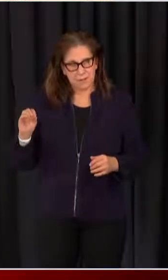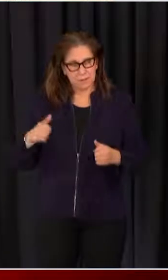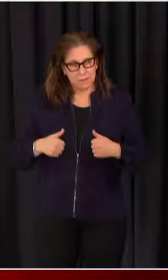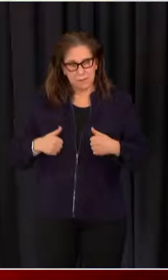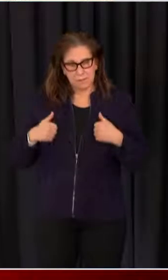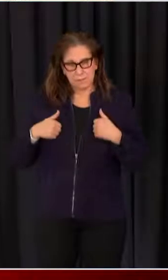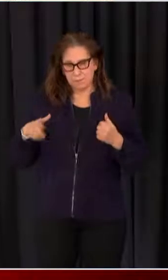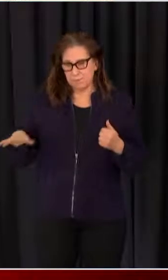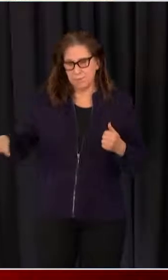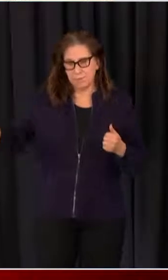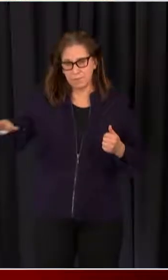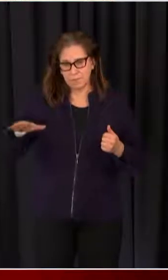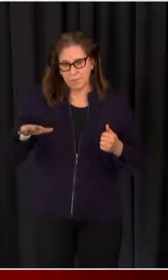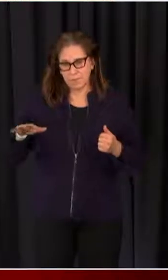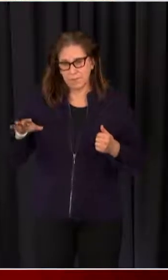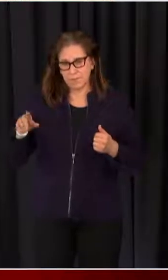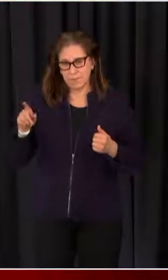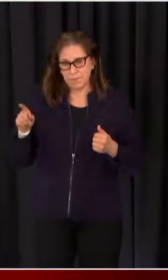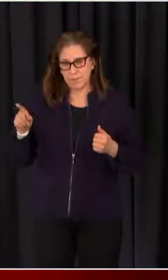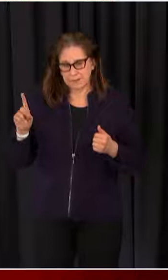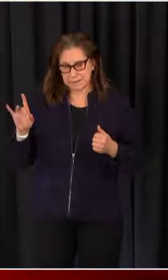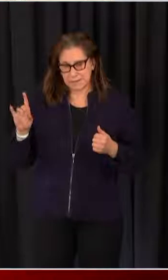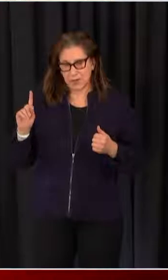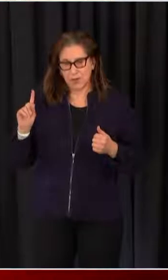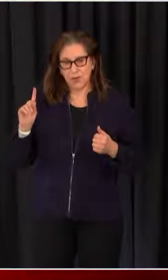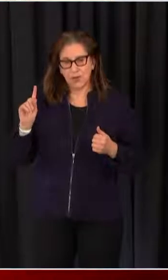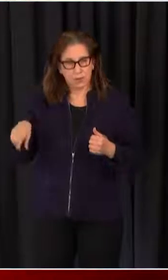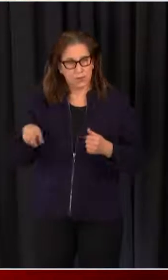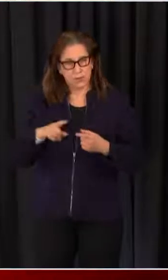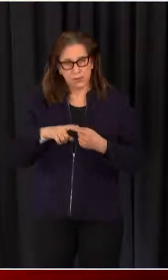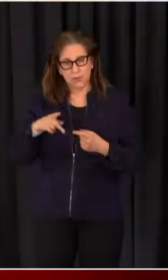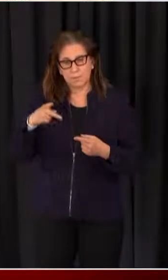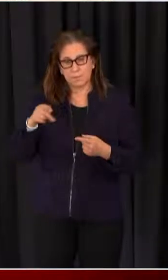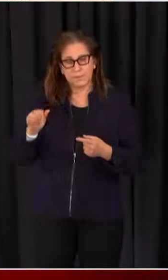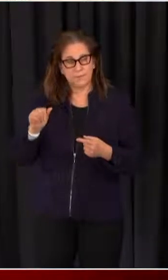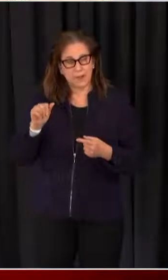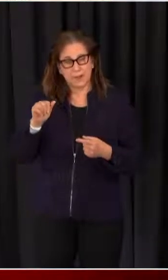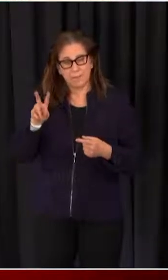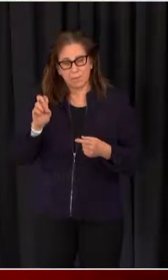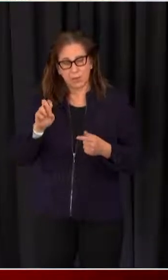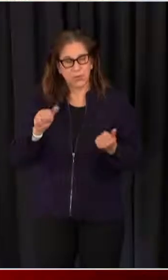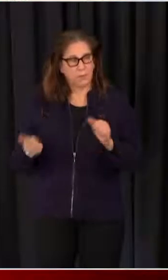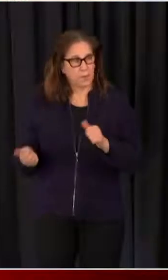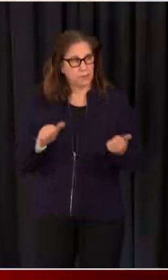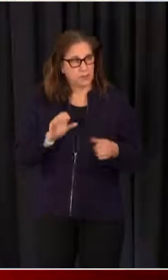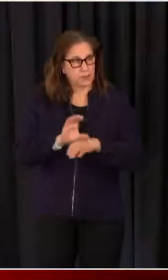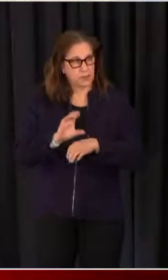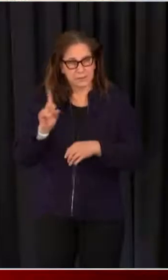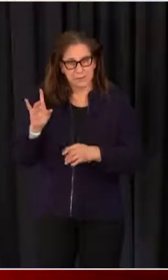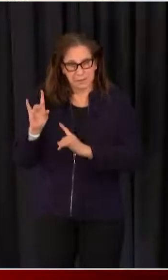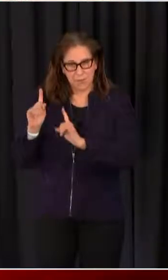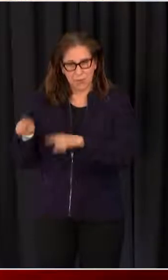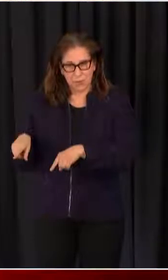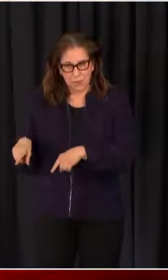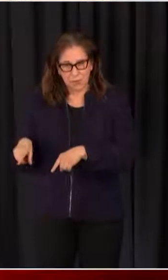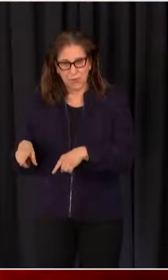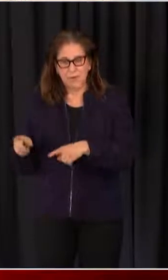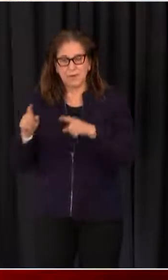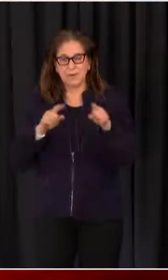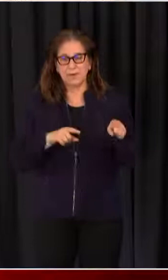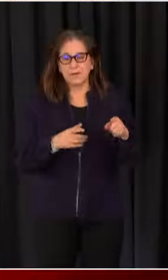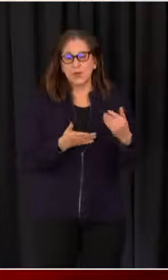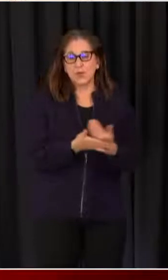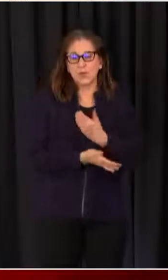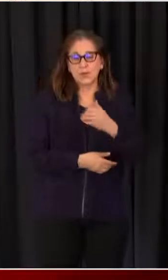clinics that have occurred at the Pennsylvania Avenue Baptist Church and the New Samaritan Baptist Church in Ward 5.